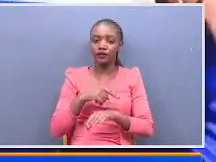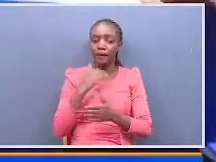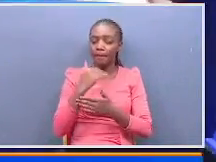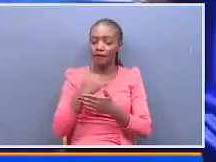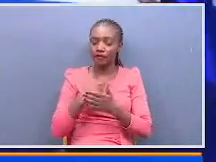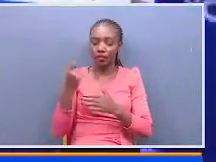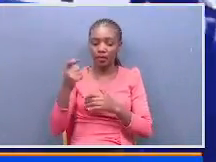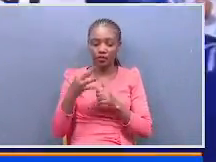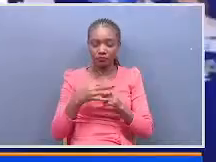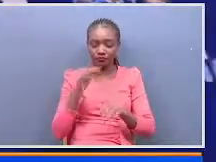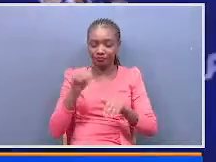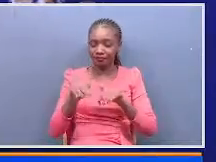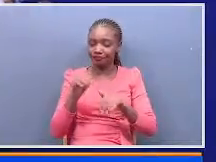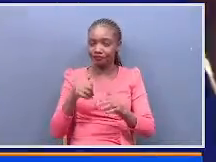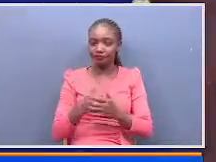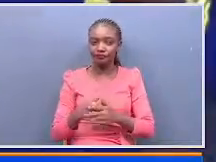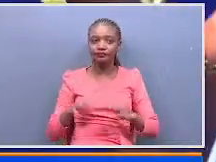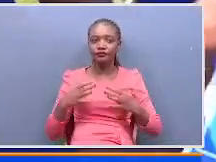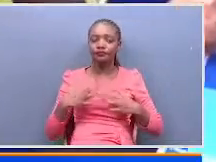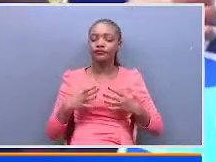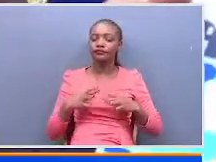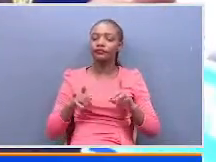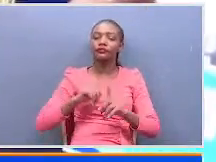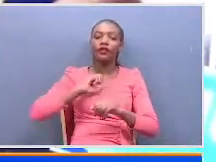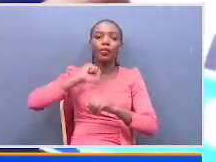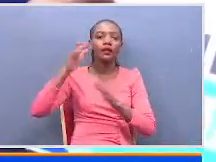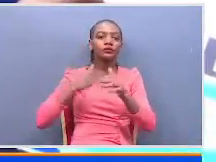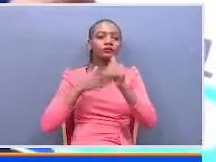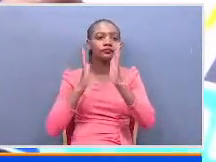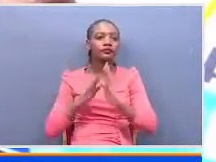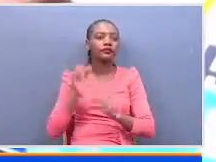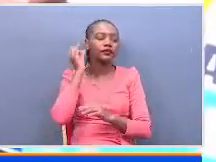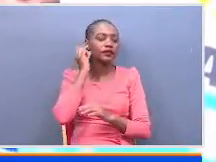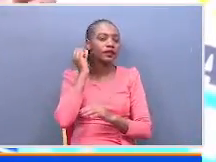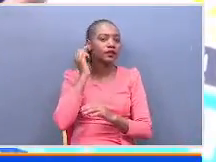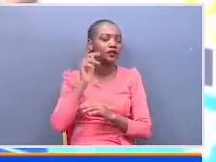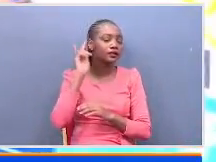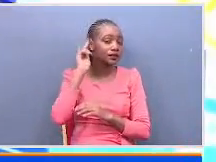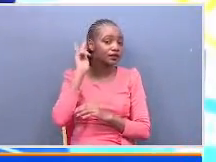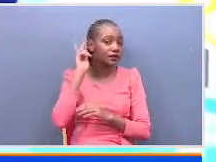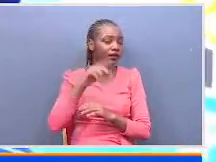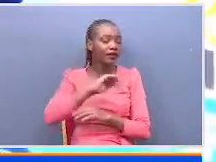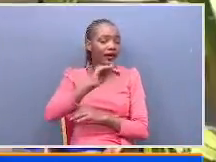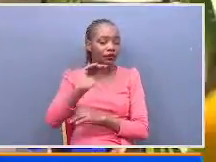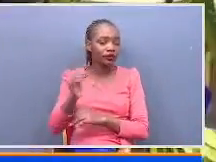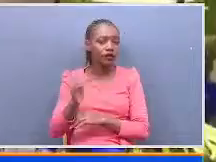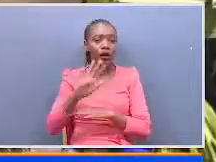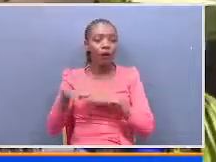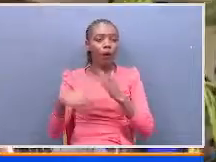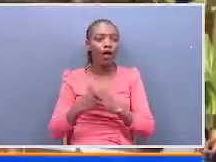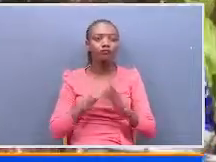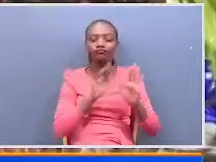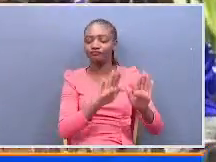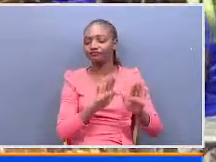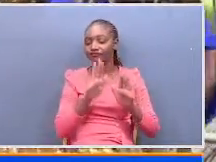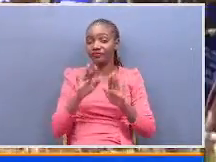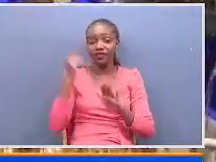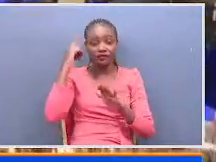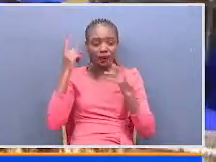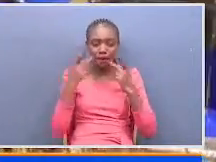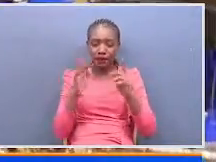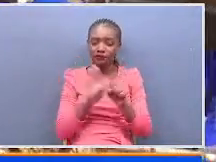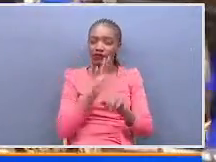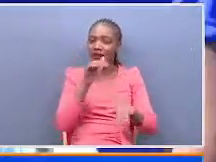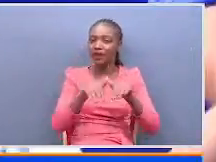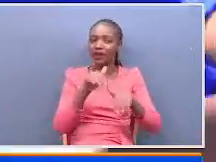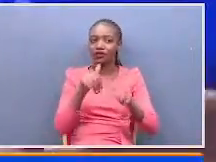9th general election, residents and political leaders from Nandi and Kisii counties have come out to champion for a peaceful election with